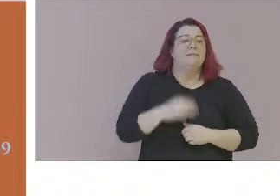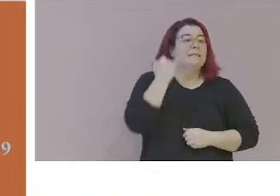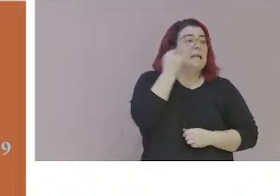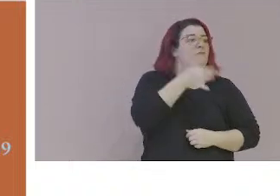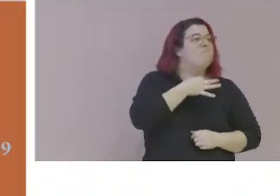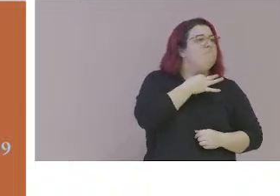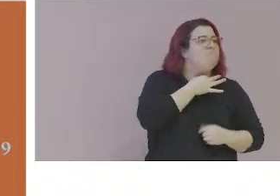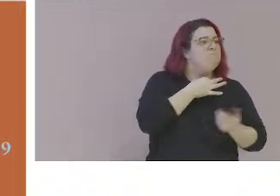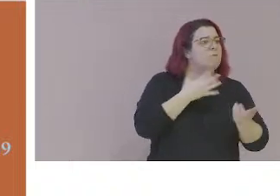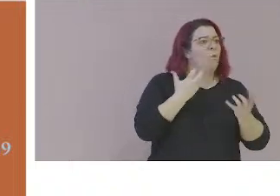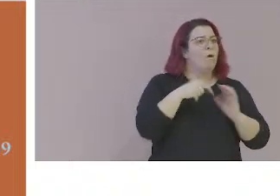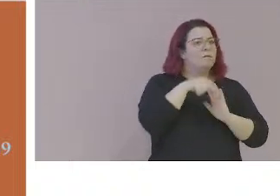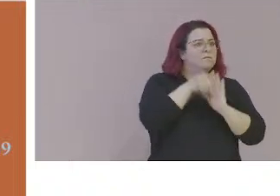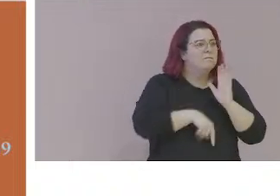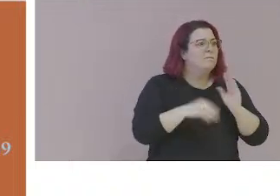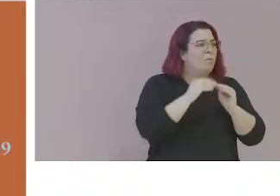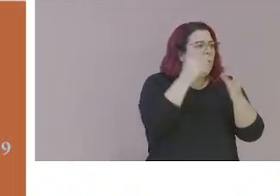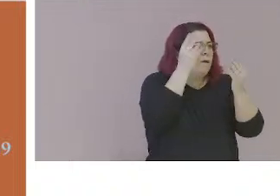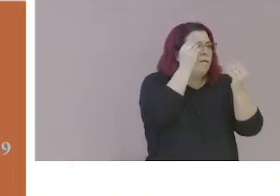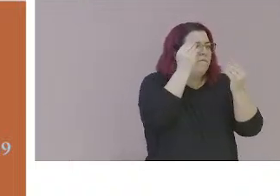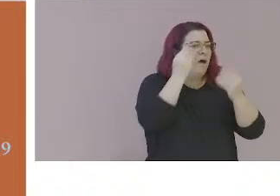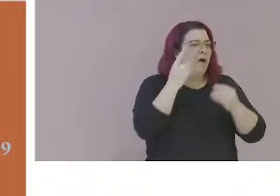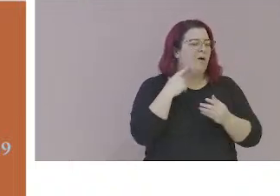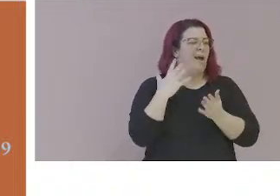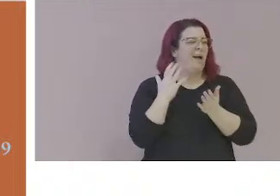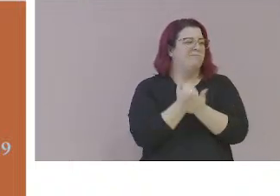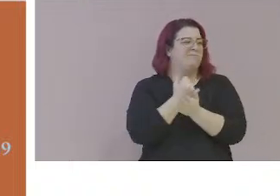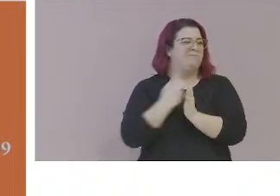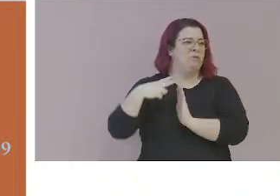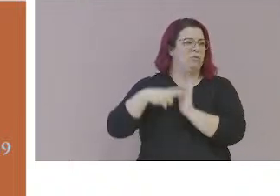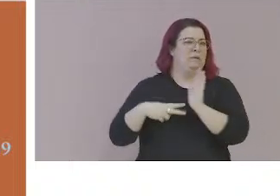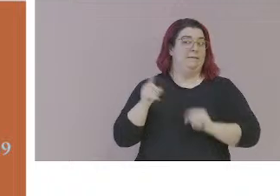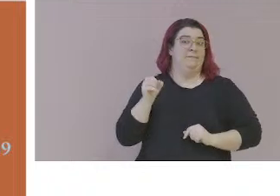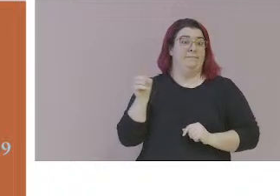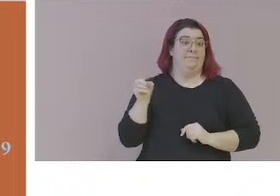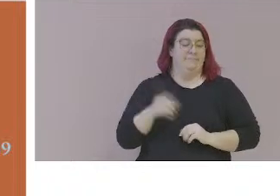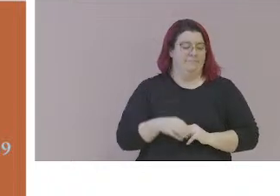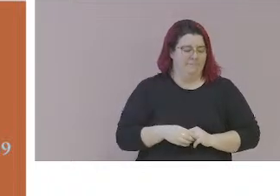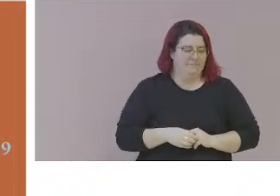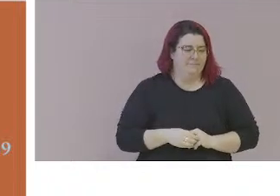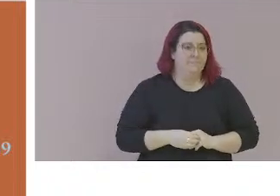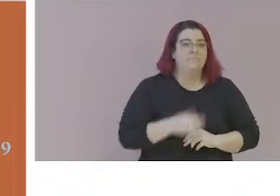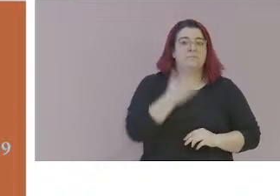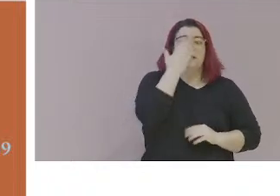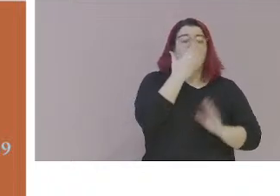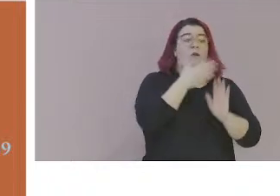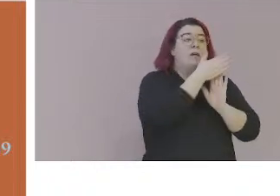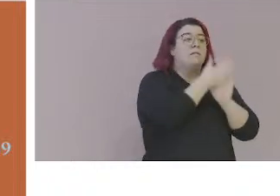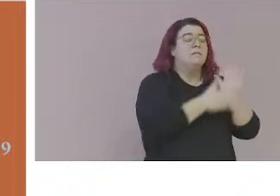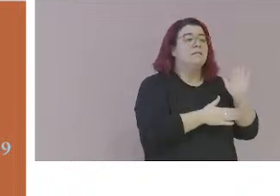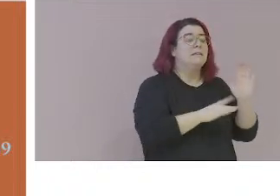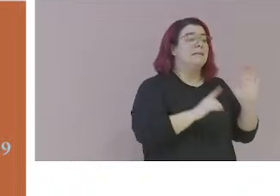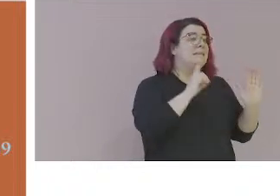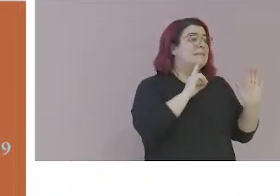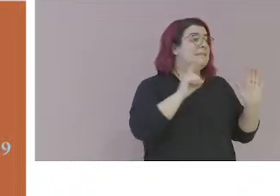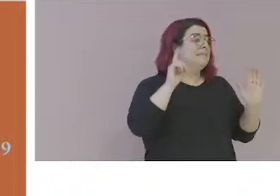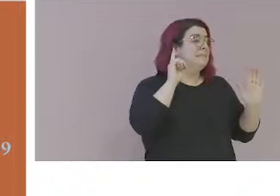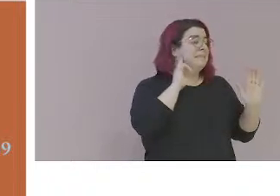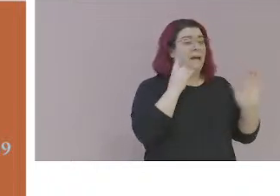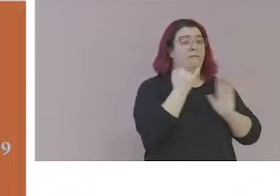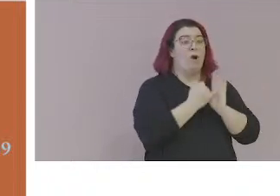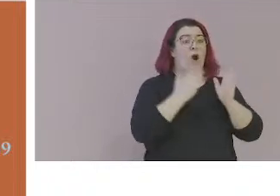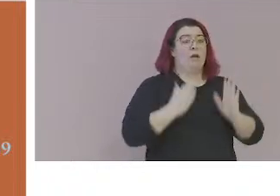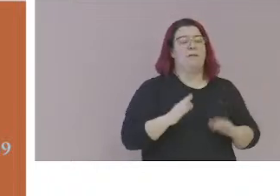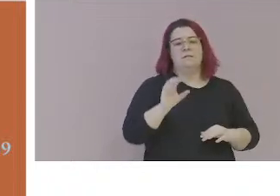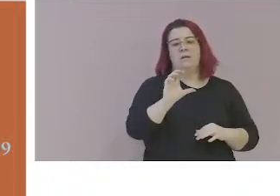interested in knowing more about my work, you can take a look at this volume. The cover is by a deaf artist, Christine Sun Kim, who has a